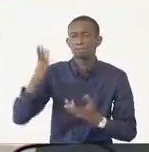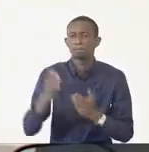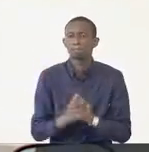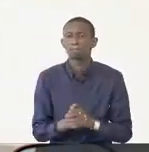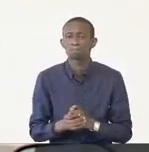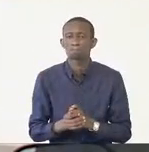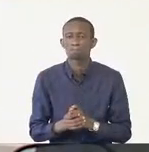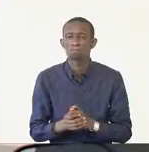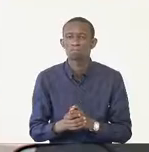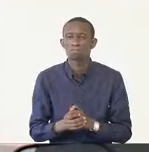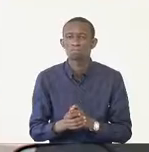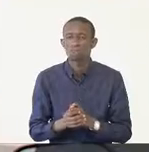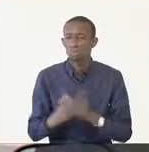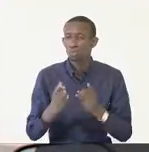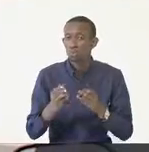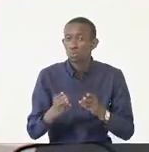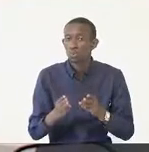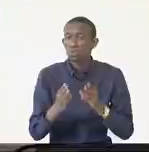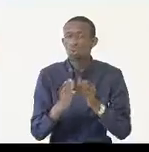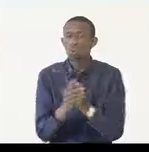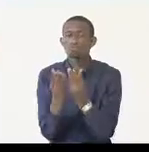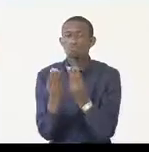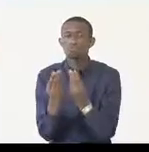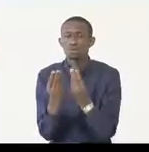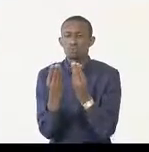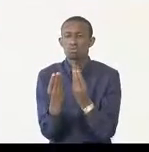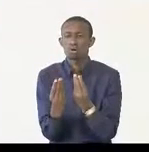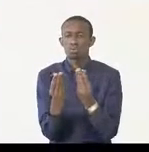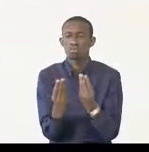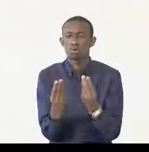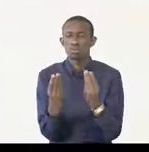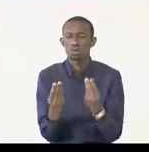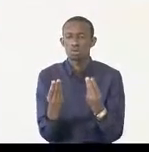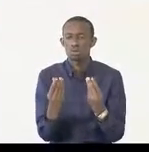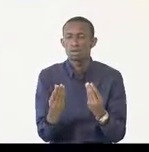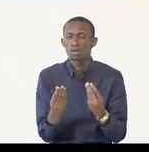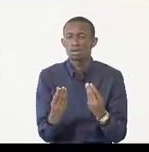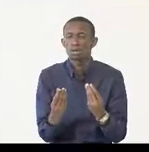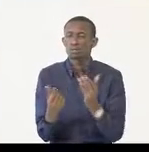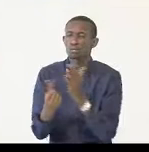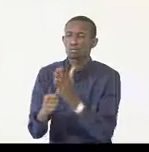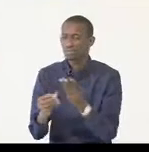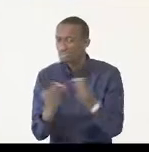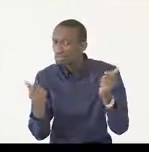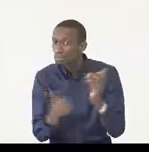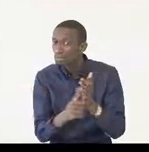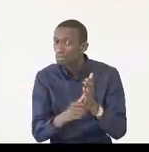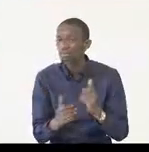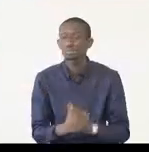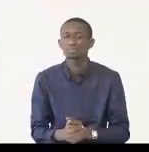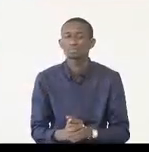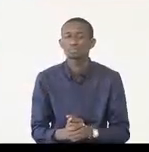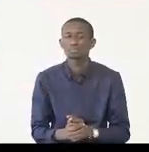obeyed. But in order now to simplify the solving of problems, we say it is